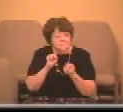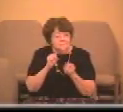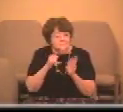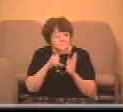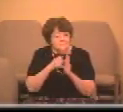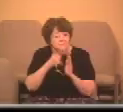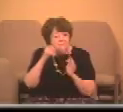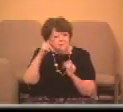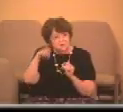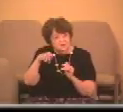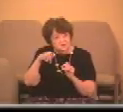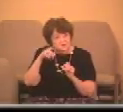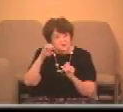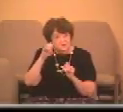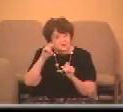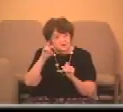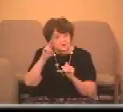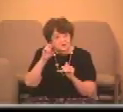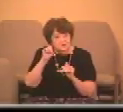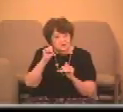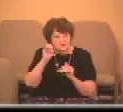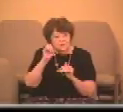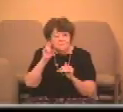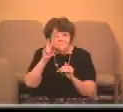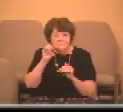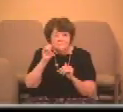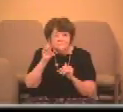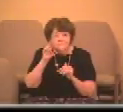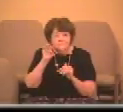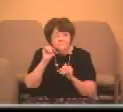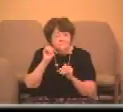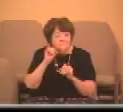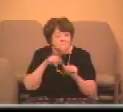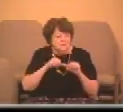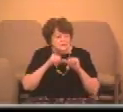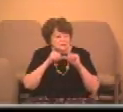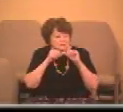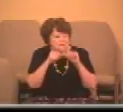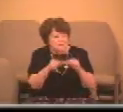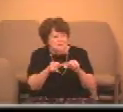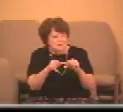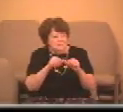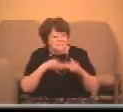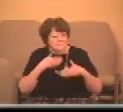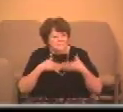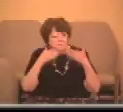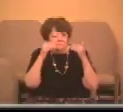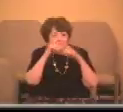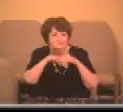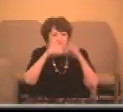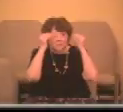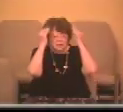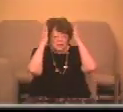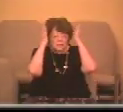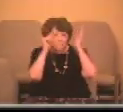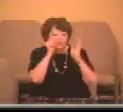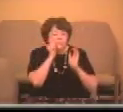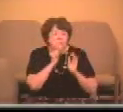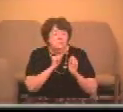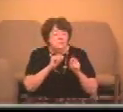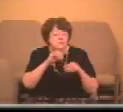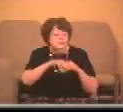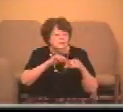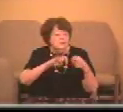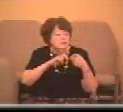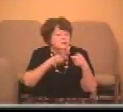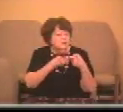Do they not shout perseverance to you? Joyful in hope, patient in affliction,